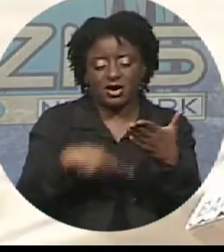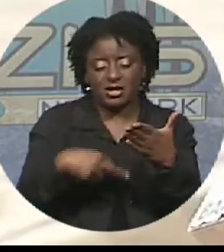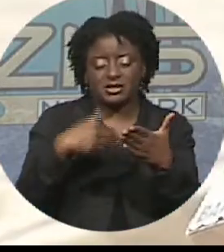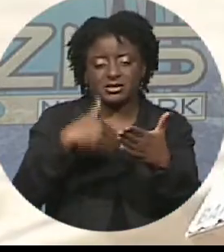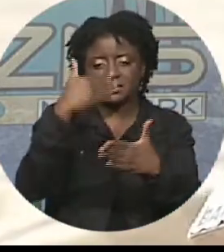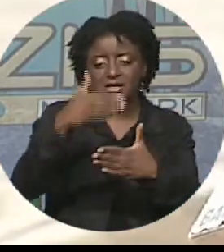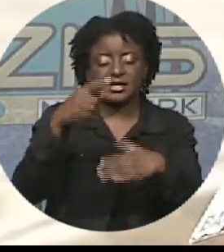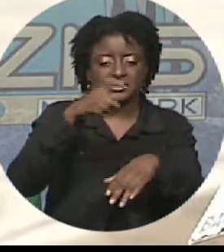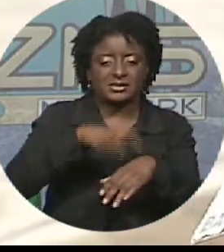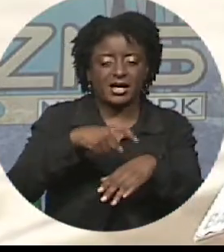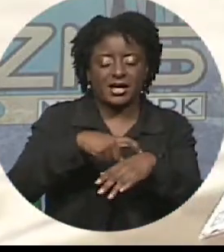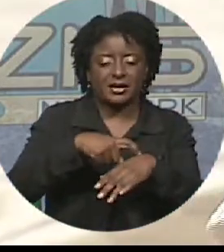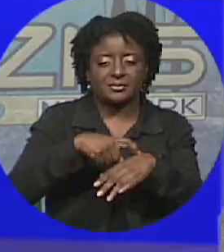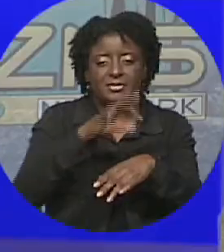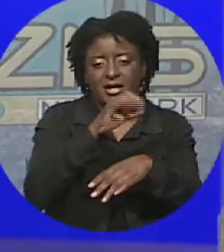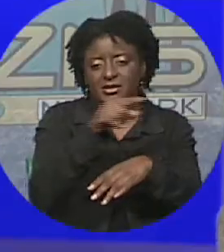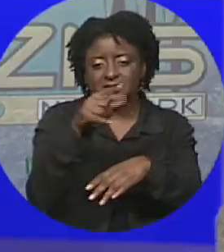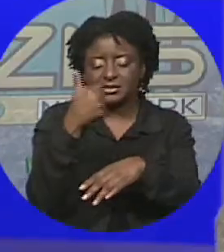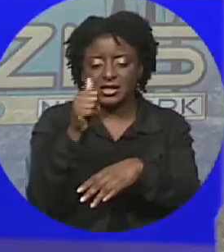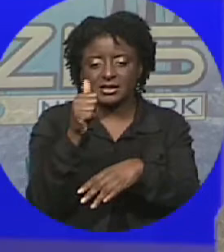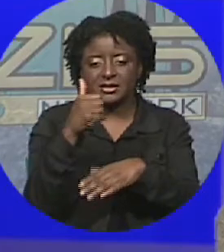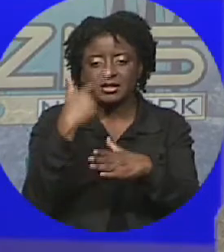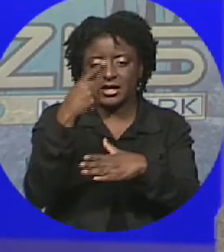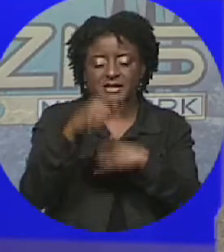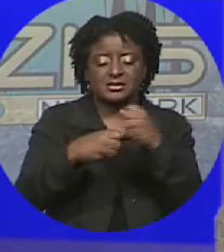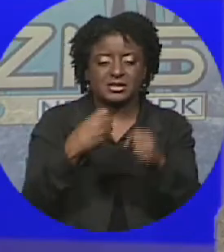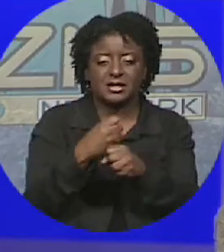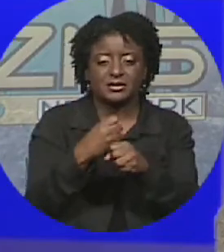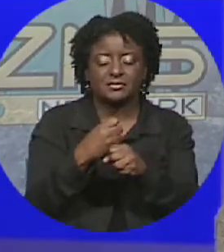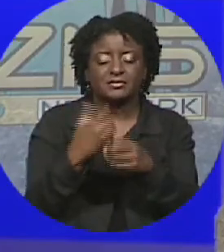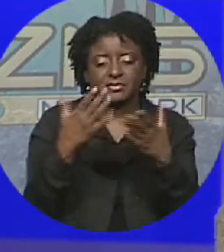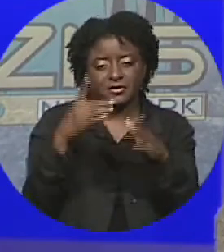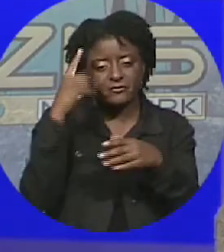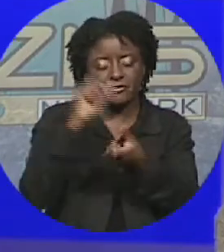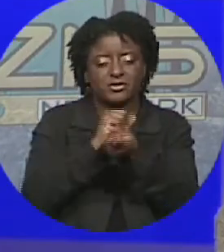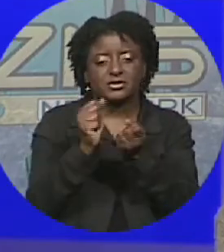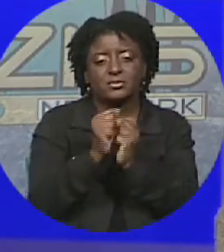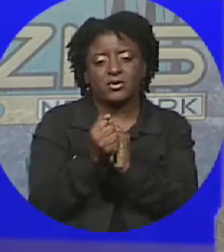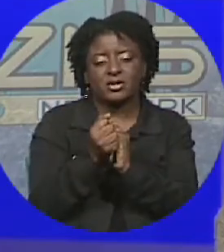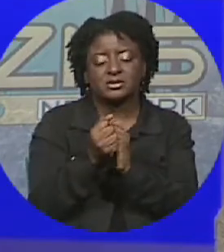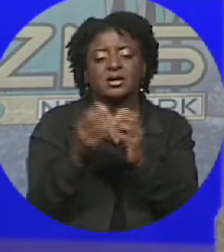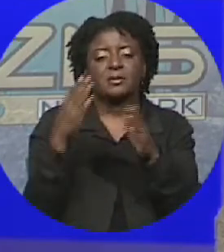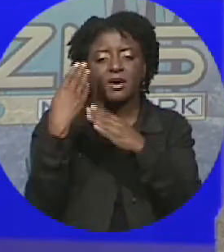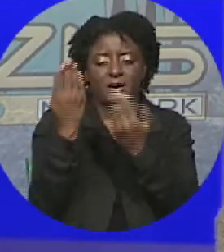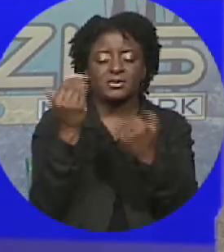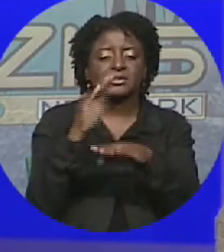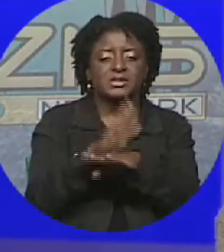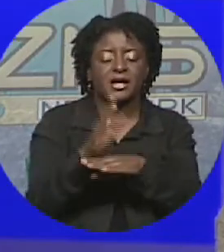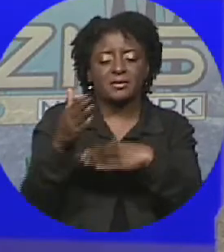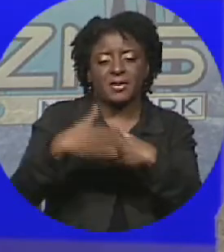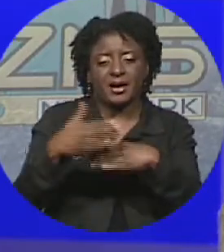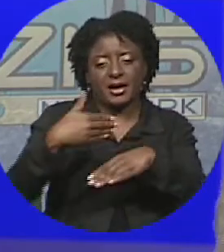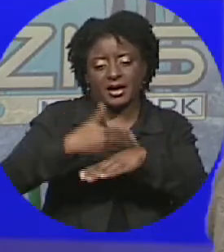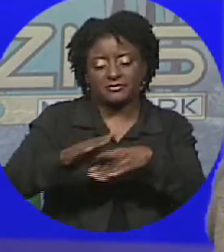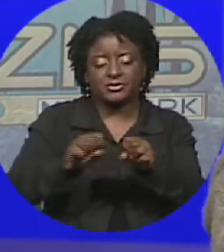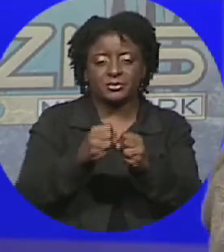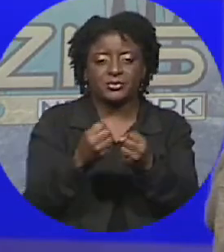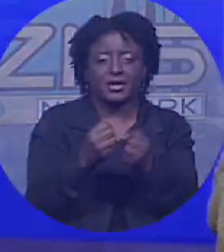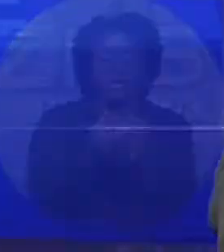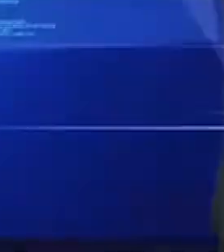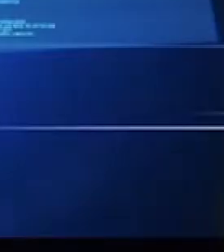going 9-10 next year. And that will do it for sports. Don't go anywhere. The Bahamas Tonight is back after the break.